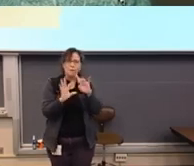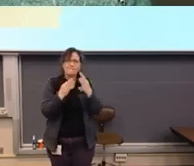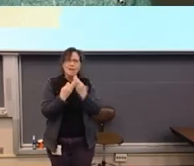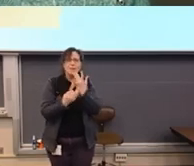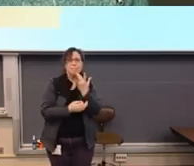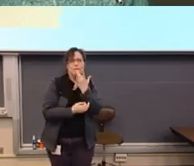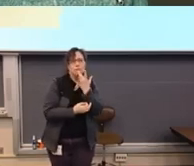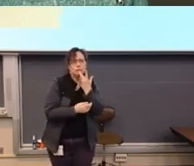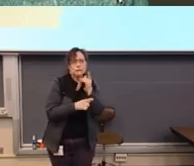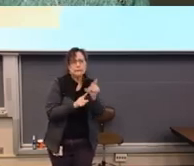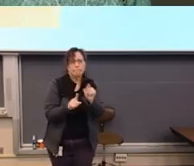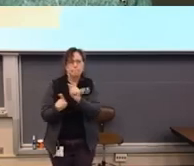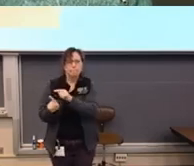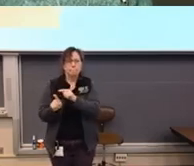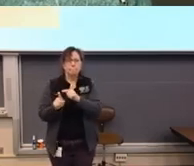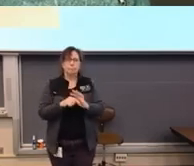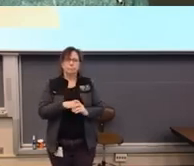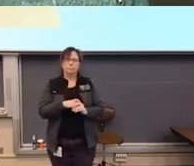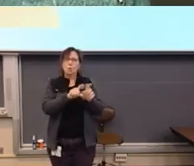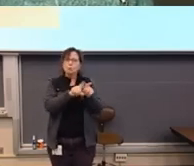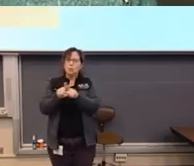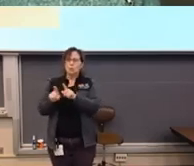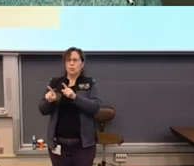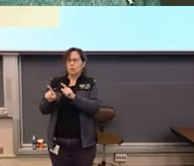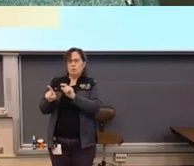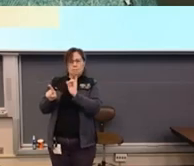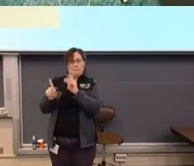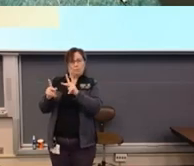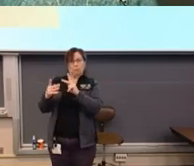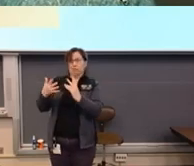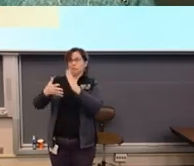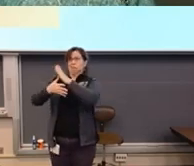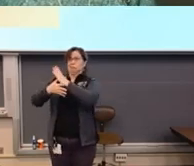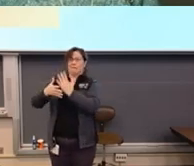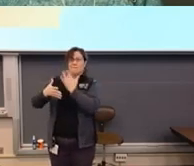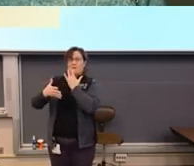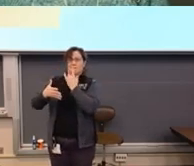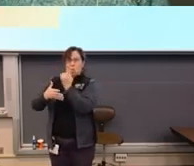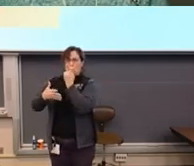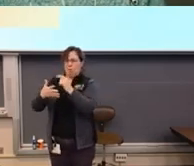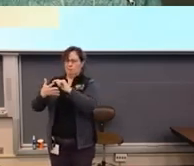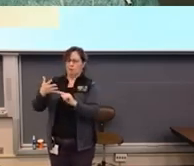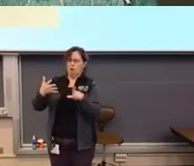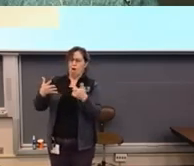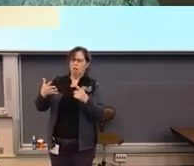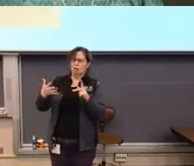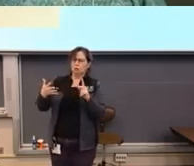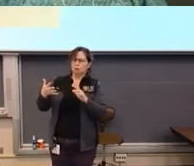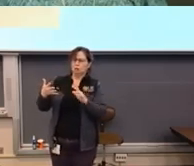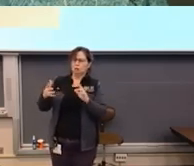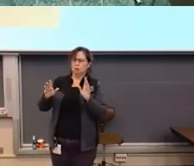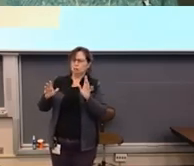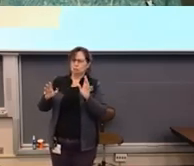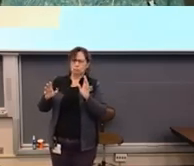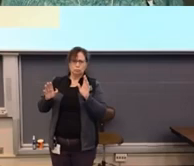sometimes families, the person who has always been the favorite, other children resent and they say, well, she's always